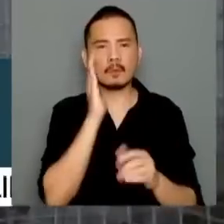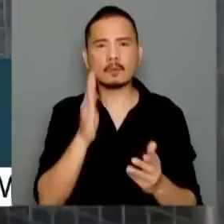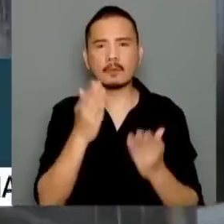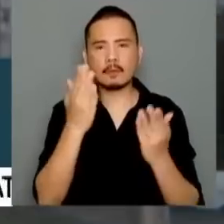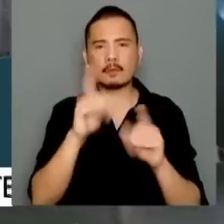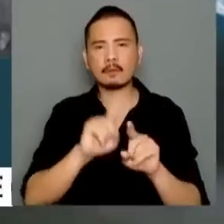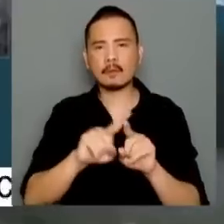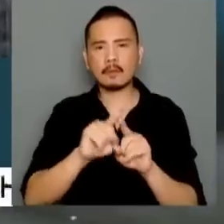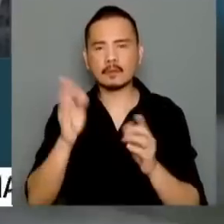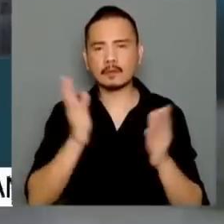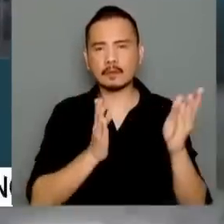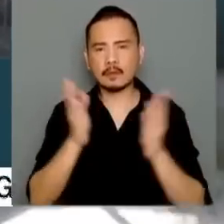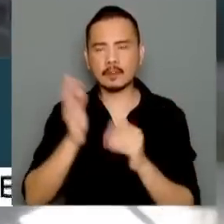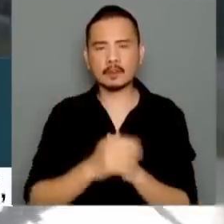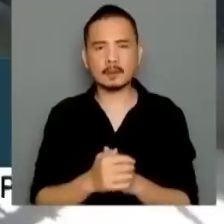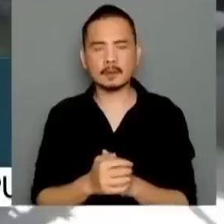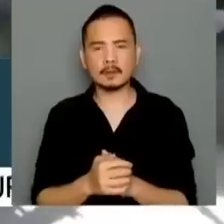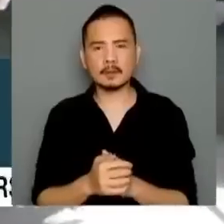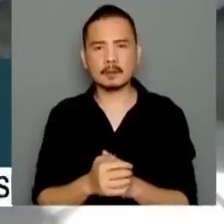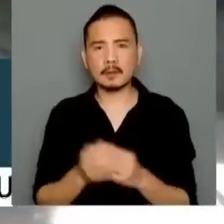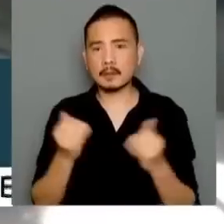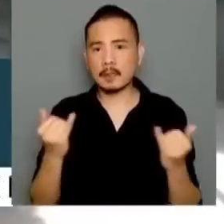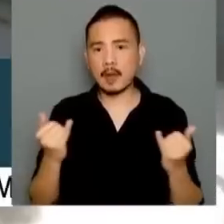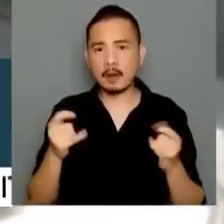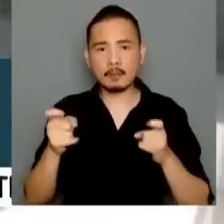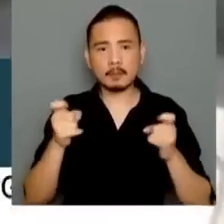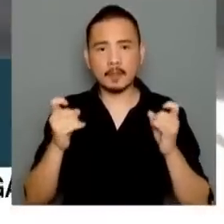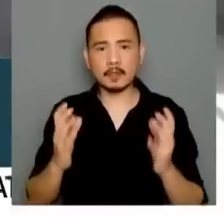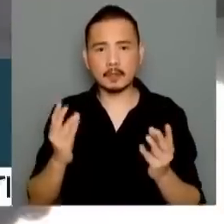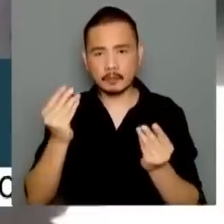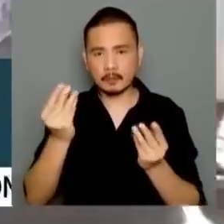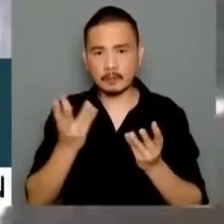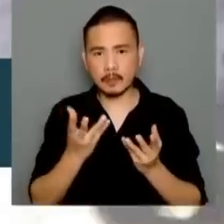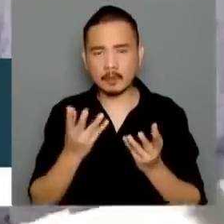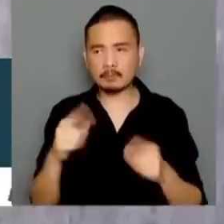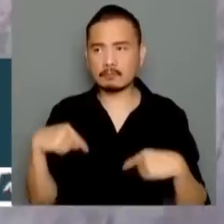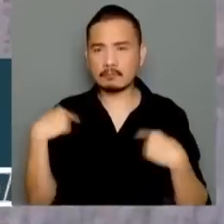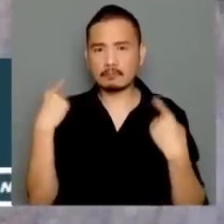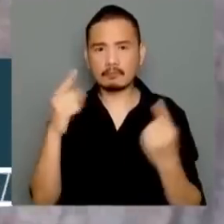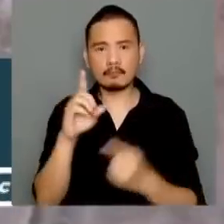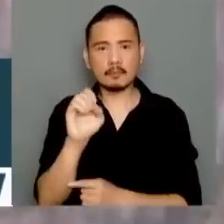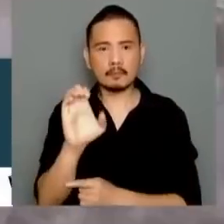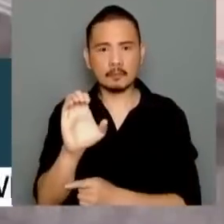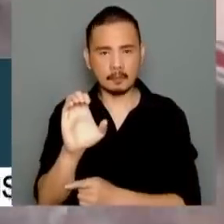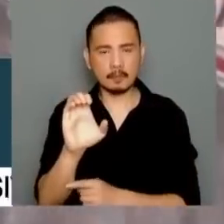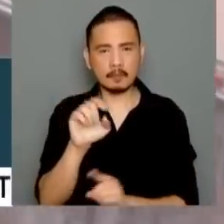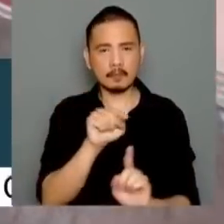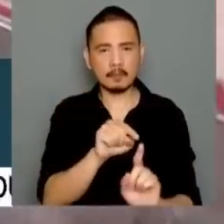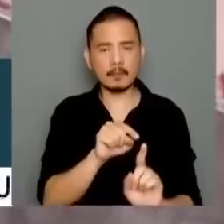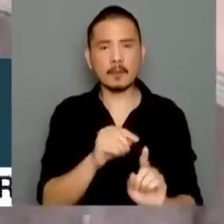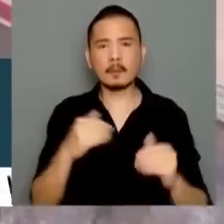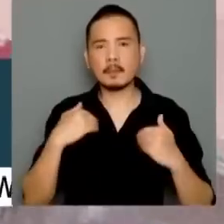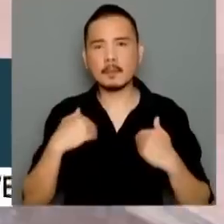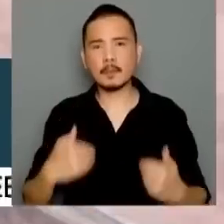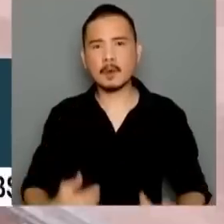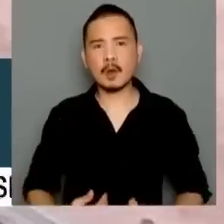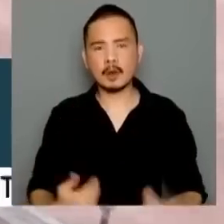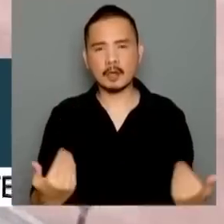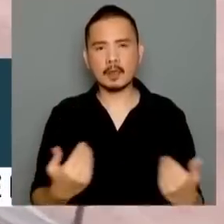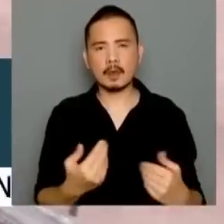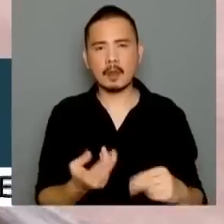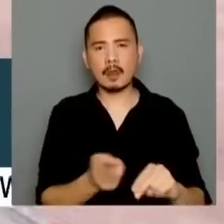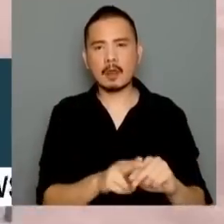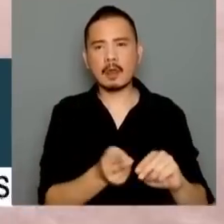pandemic, the manager said that since December last year until now, the bodies have piled up at the